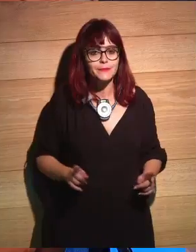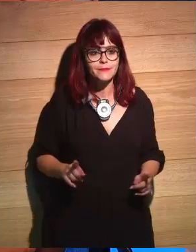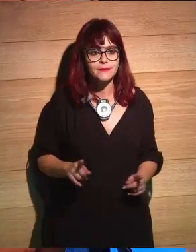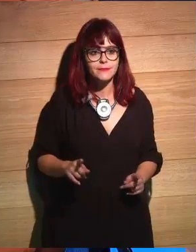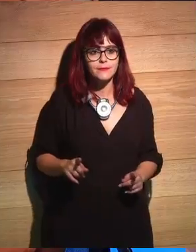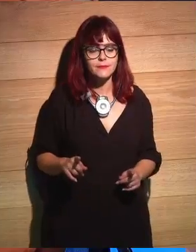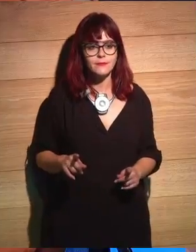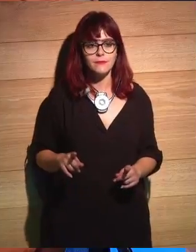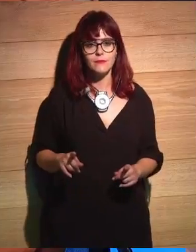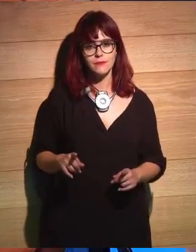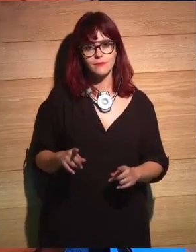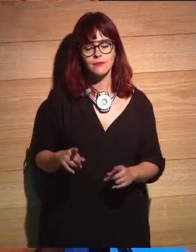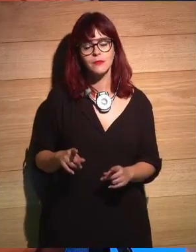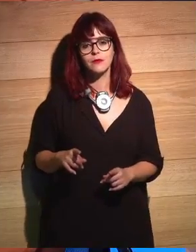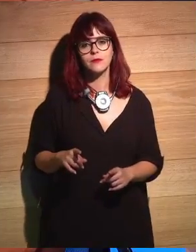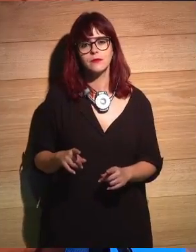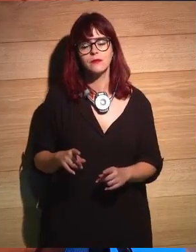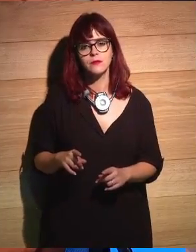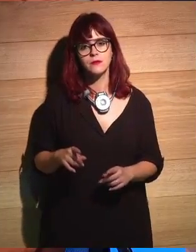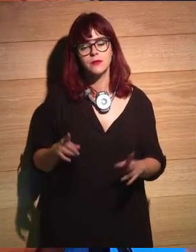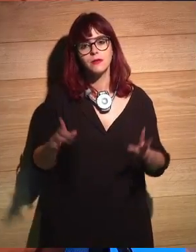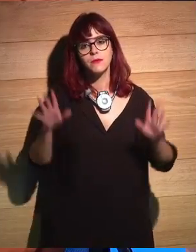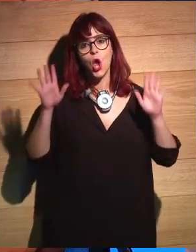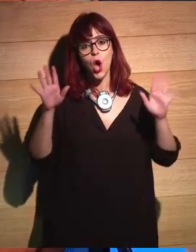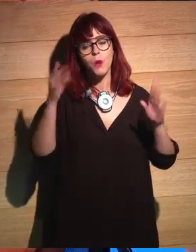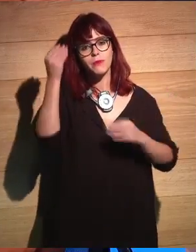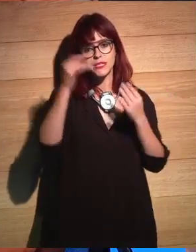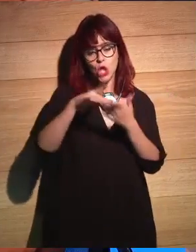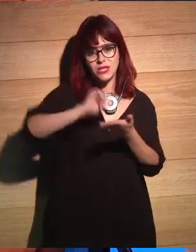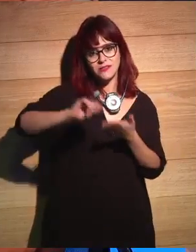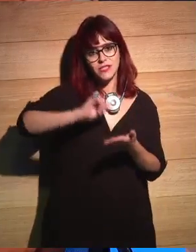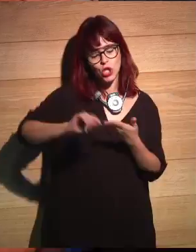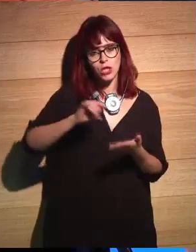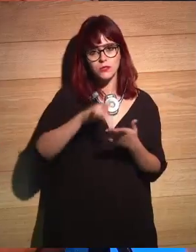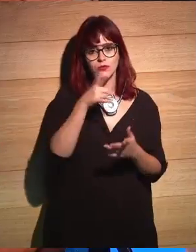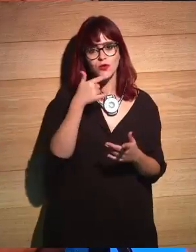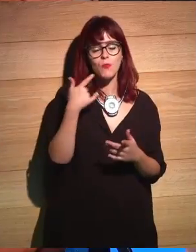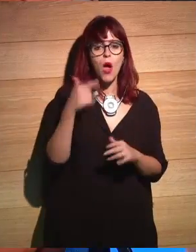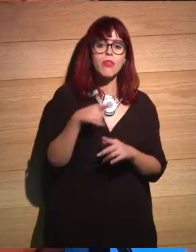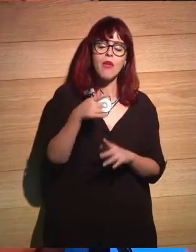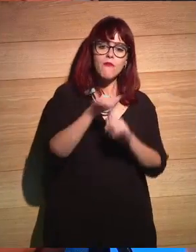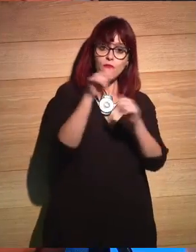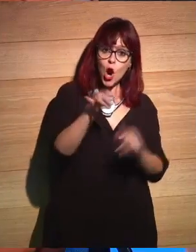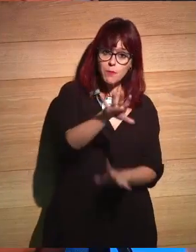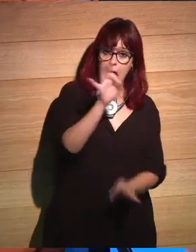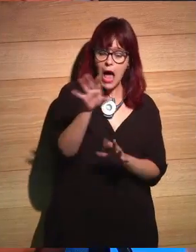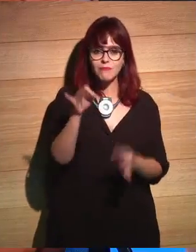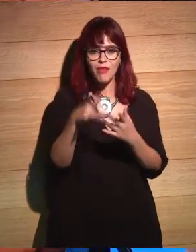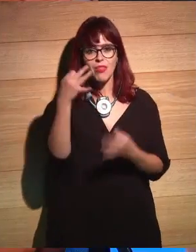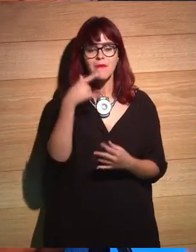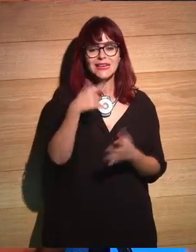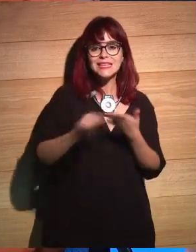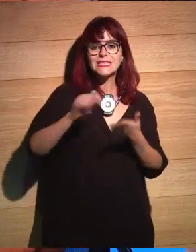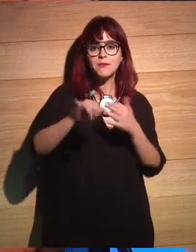of my literature. But I think that as writers, in one way